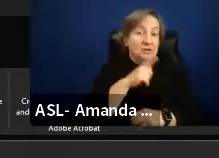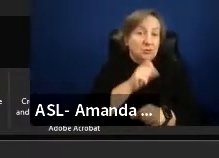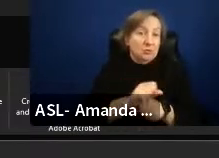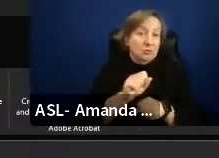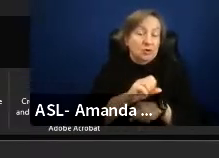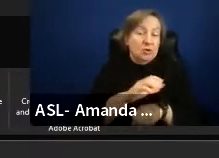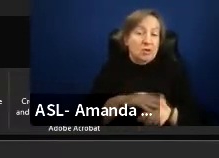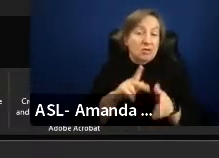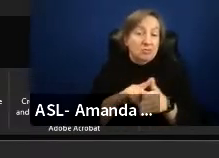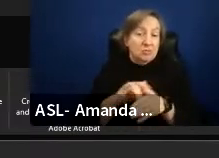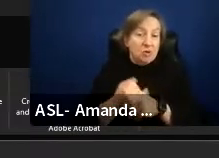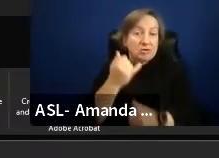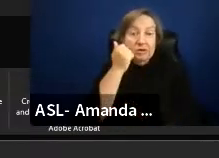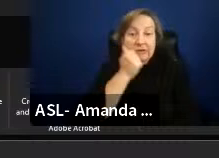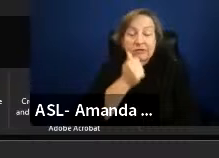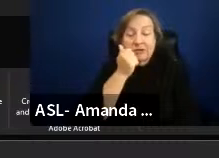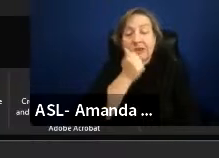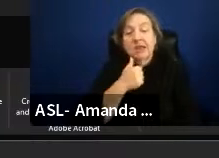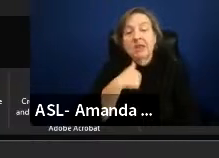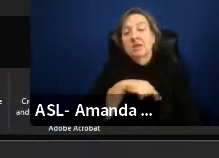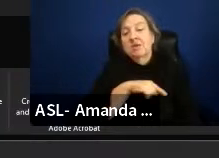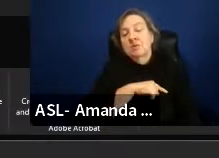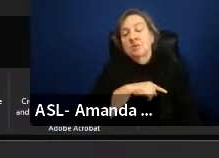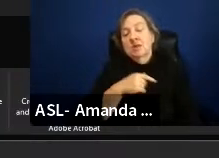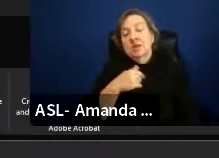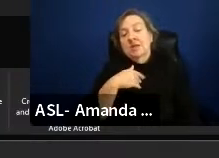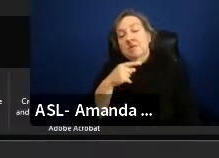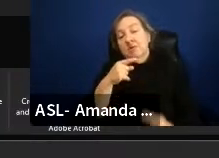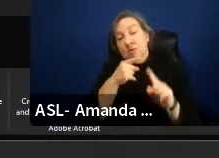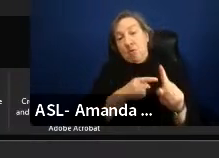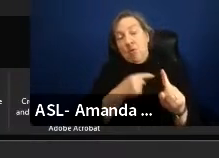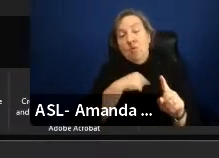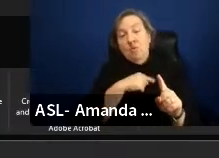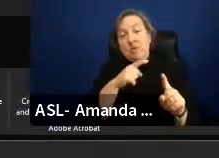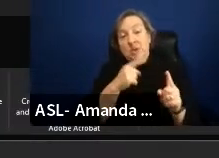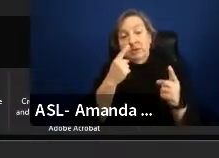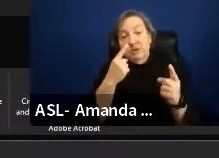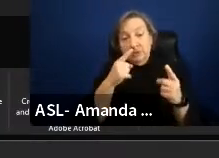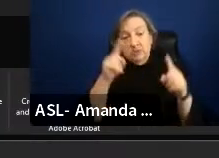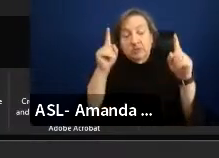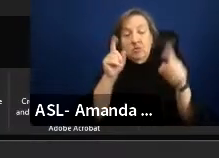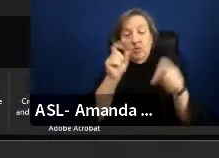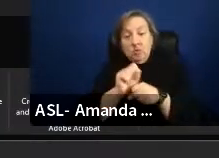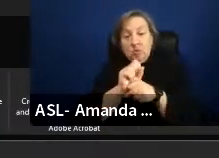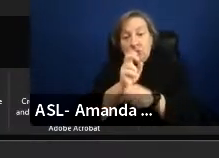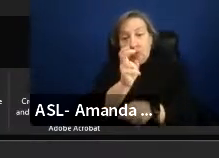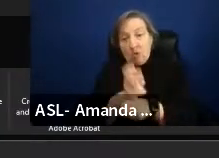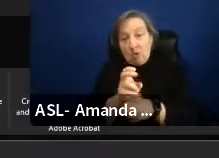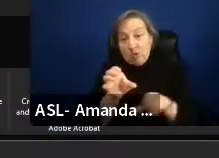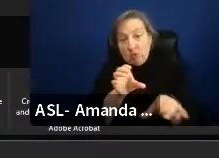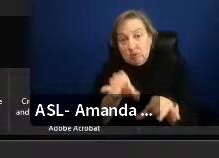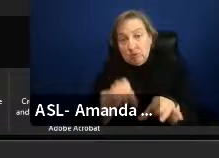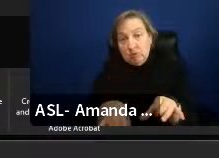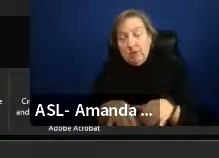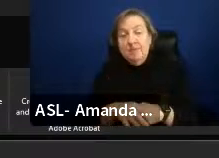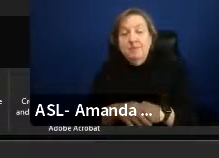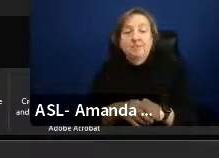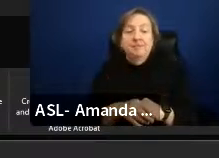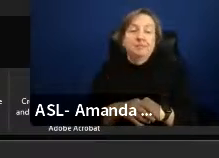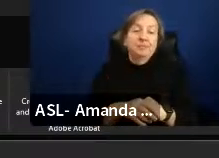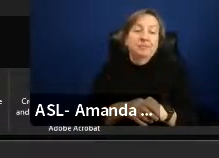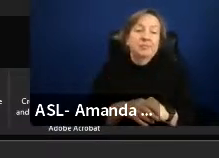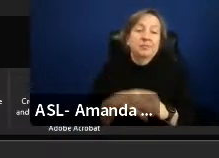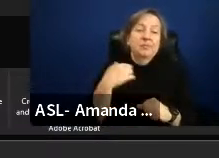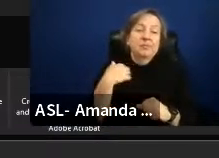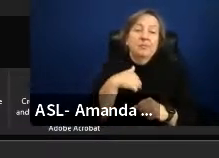delivering projects every day, we're having a goal that we must reach. We work really hard to do that. And we're